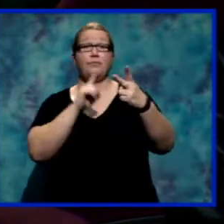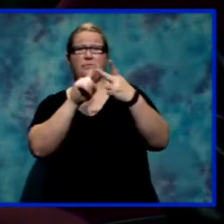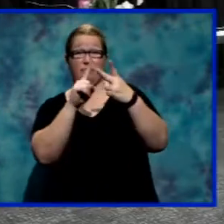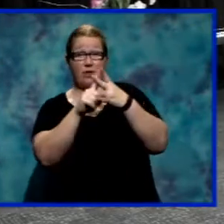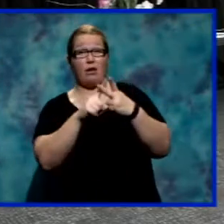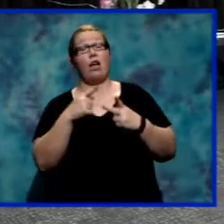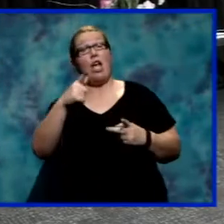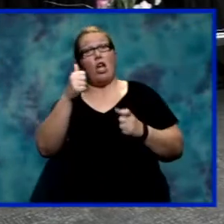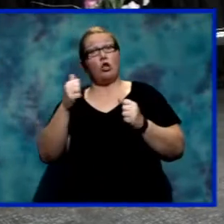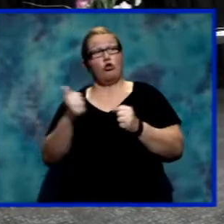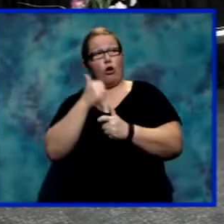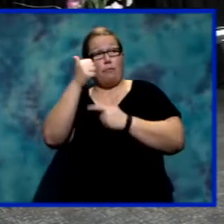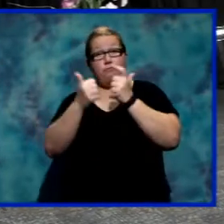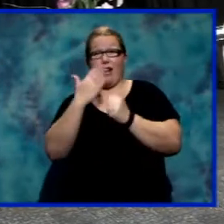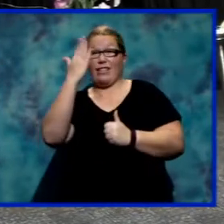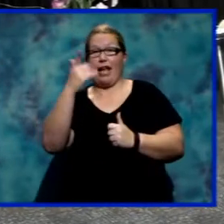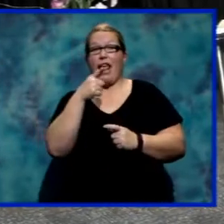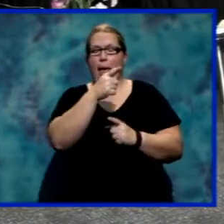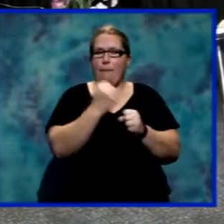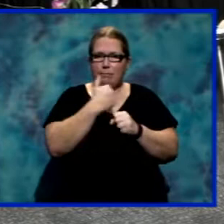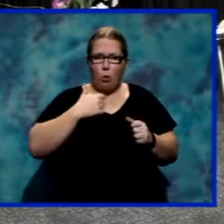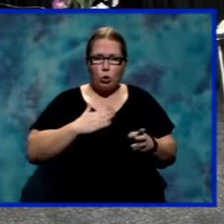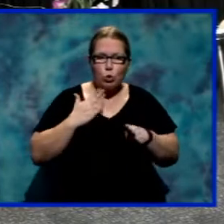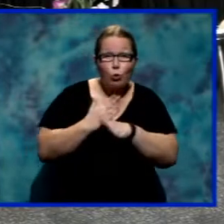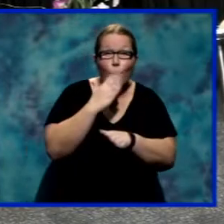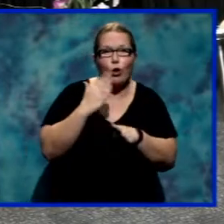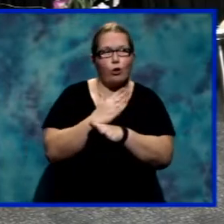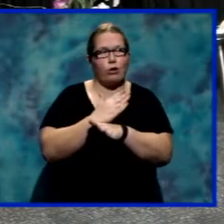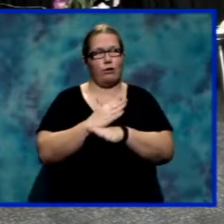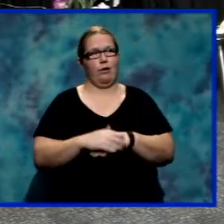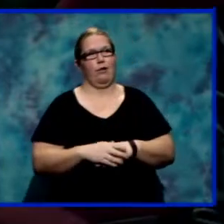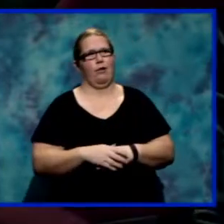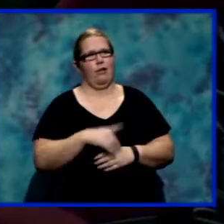praise God for this, it makes me want to work. To get out, don't.